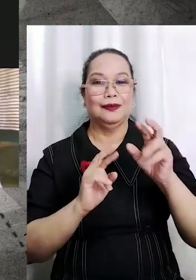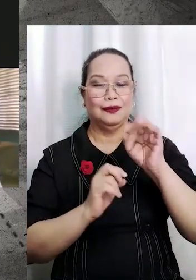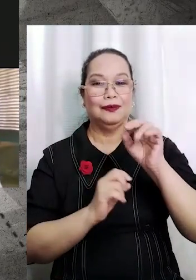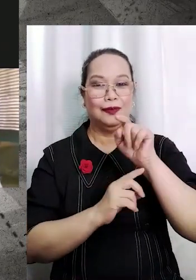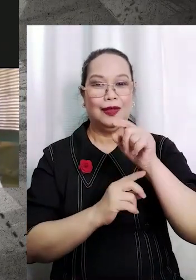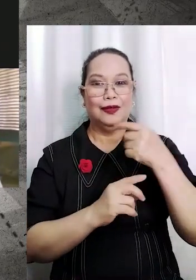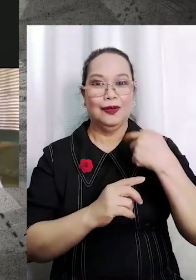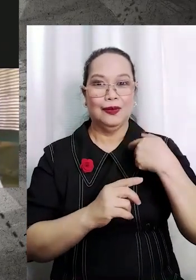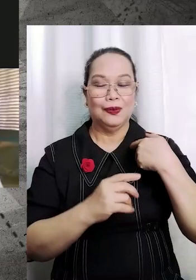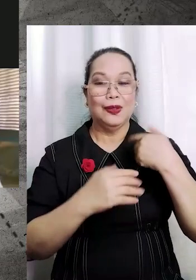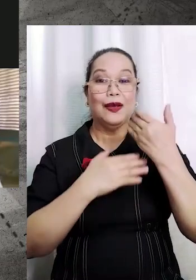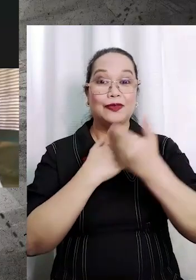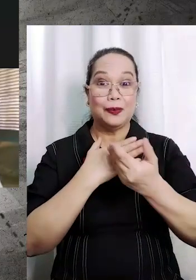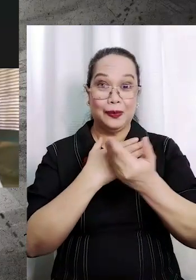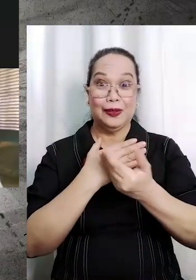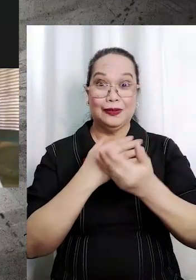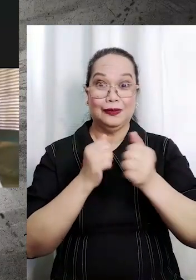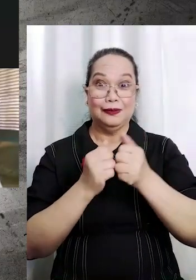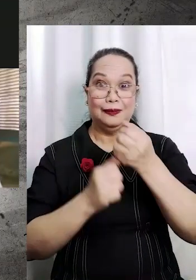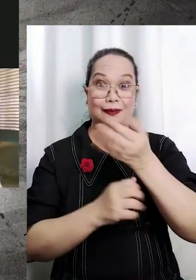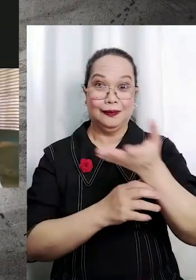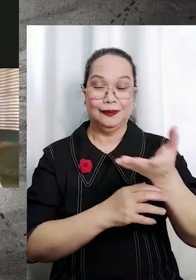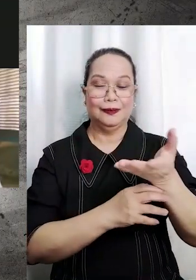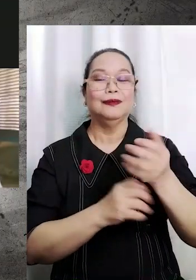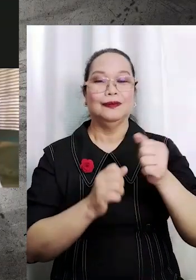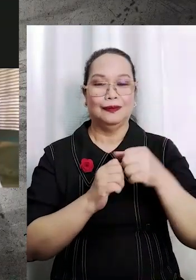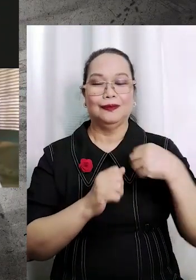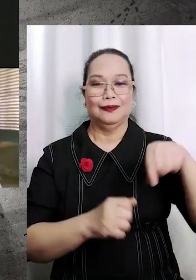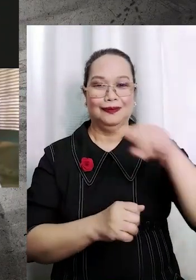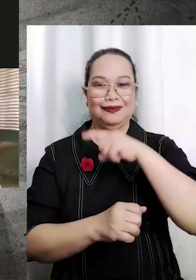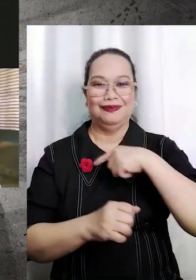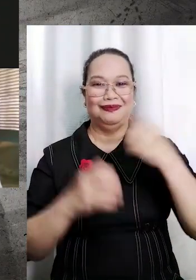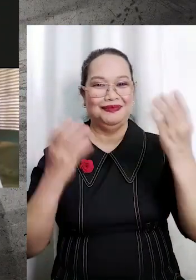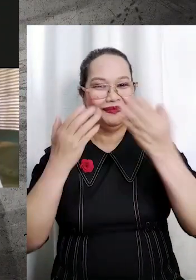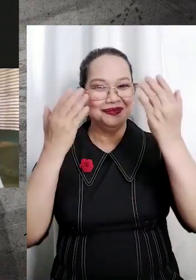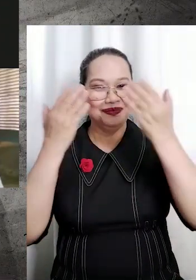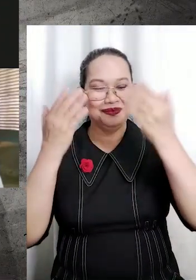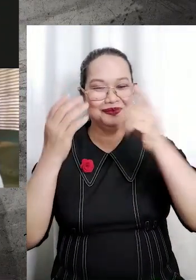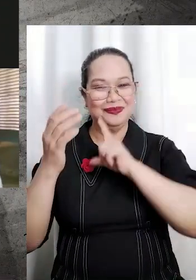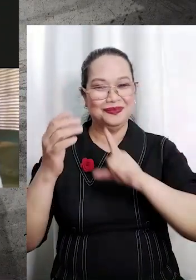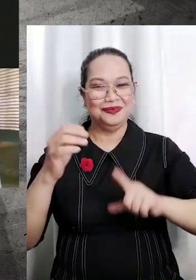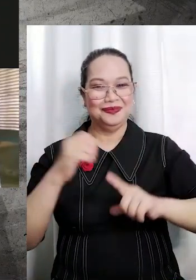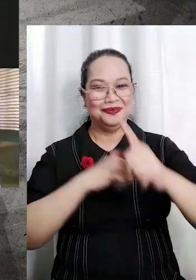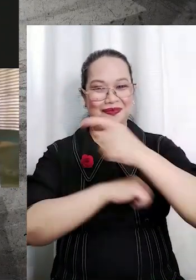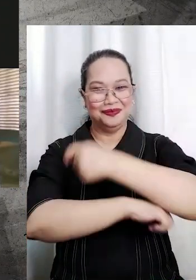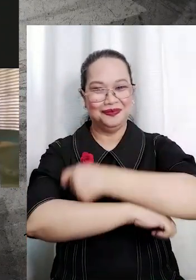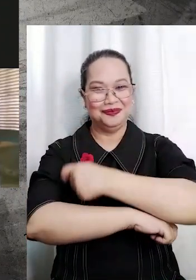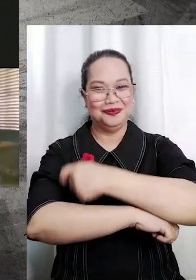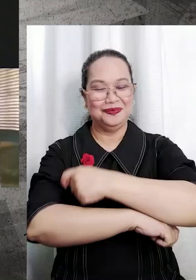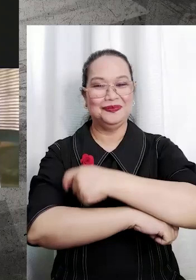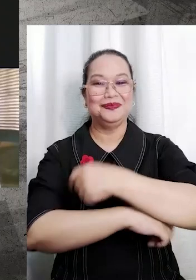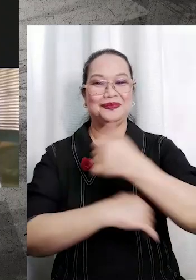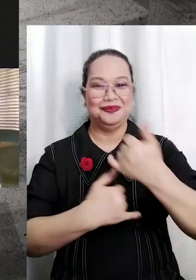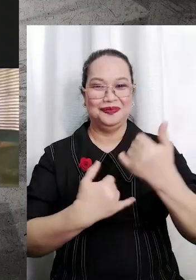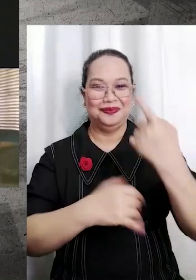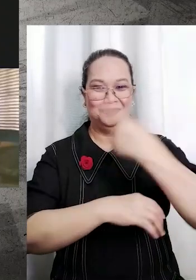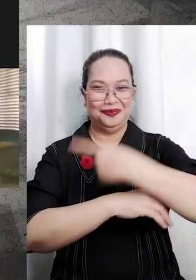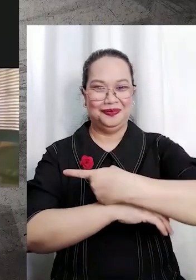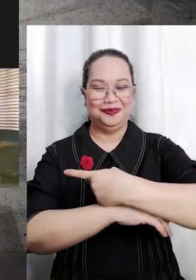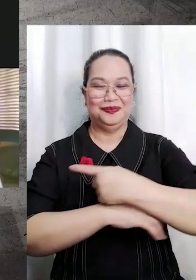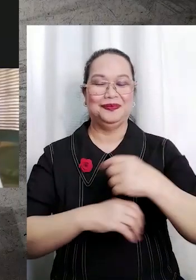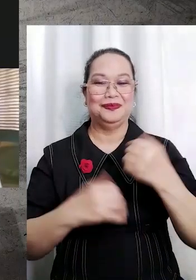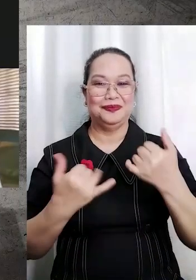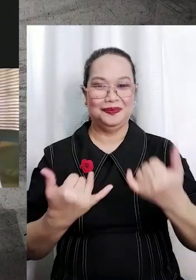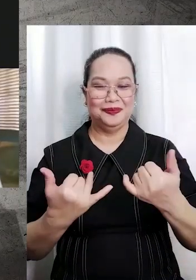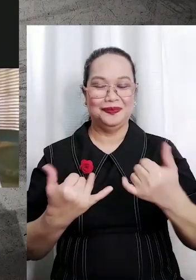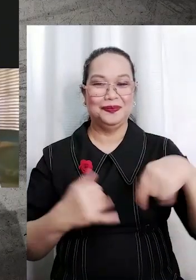cup and then you would have a piece of bread with you as we celebrate the Lord's Supper this